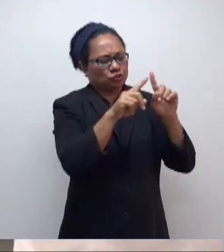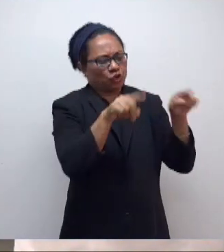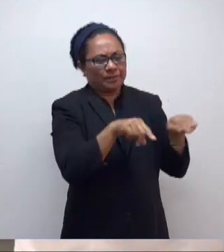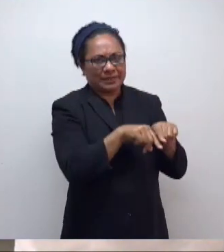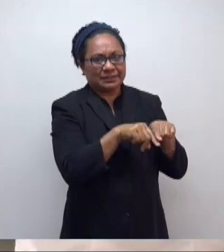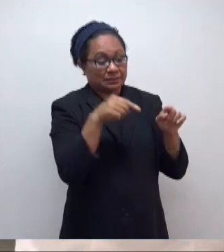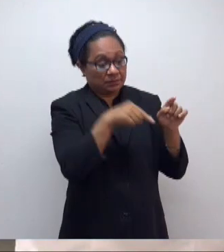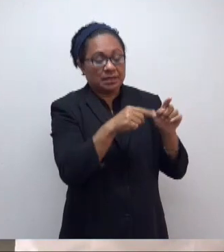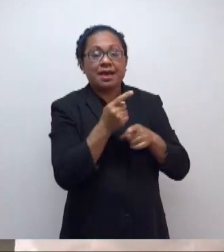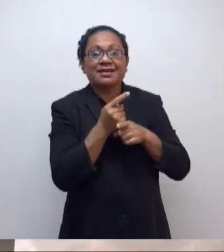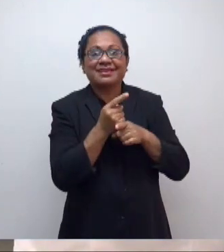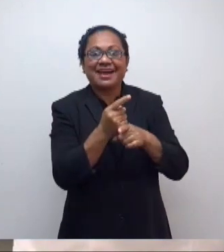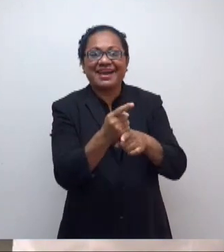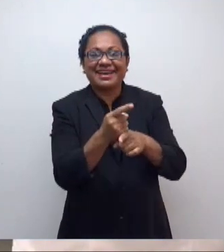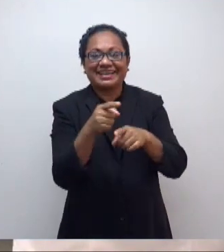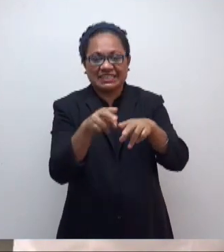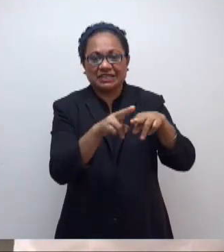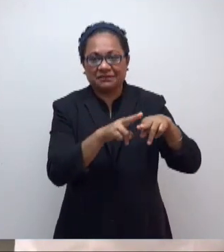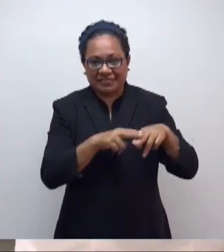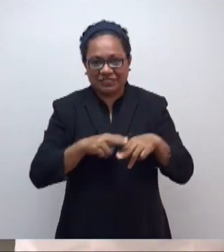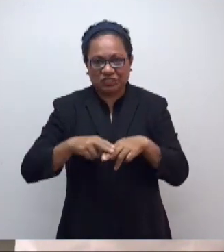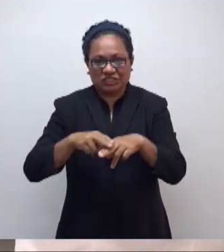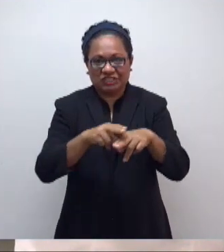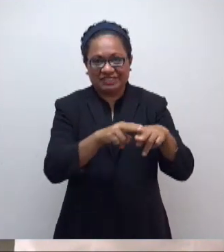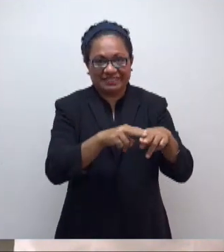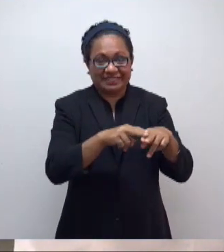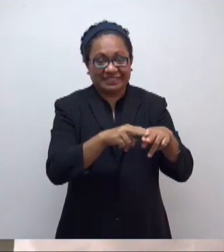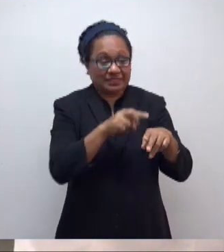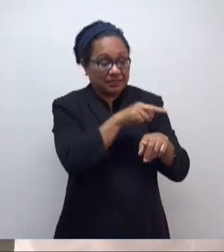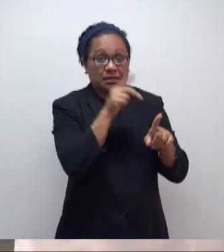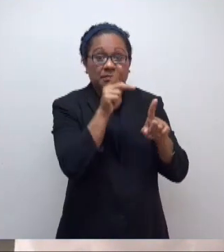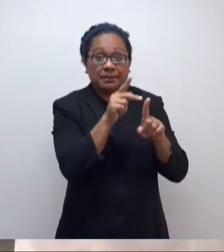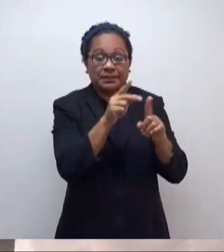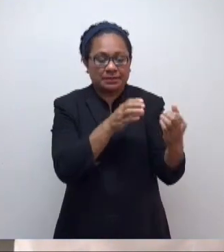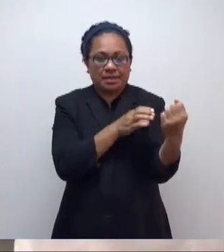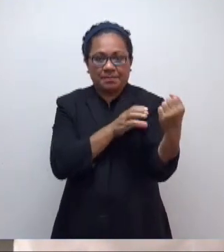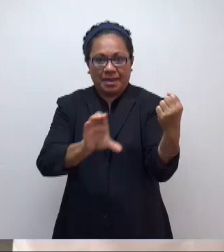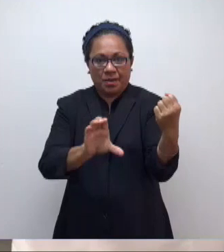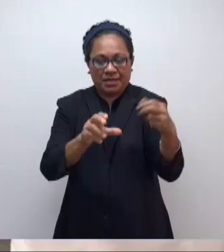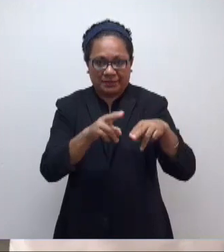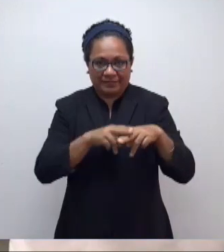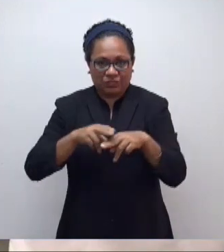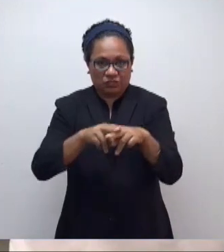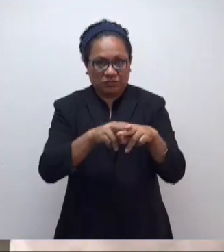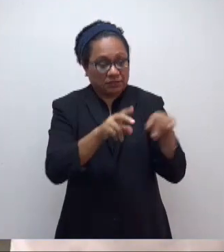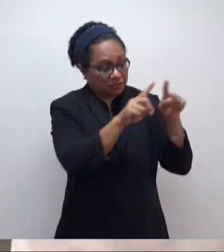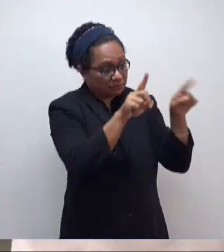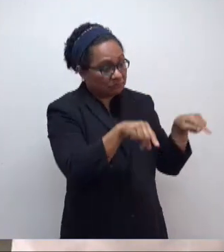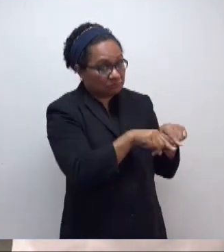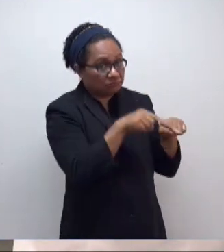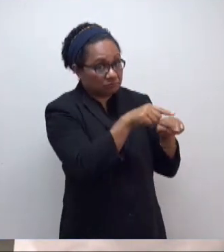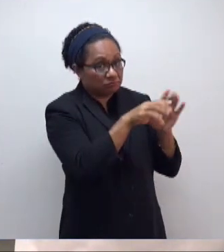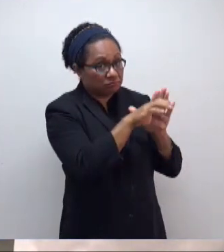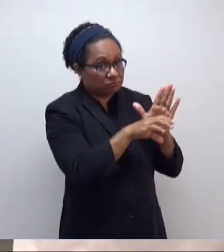guiding star for our mission to empower every Fijian. It is the promise that we are